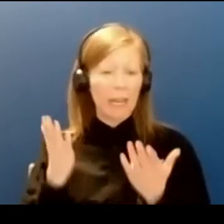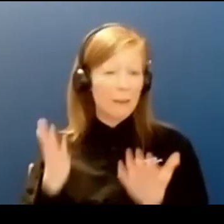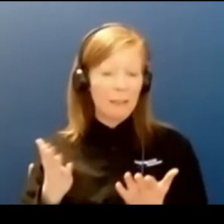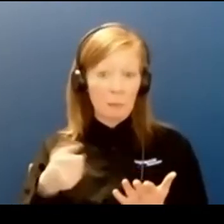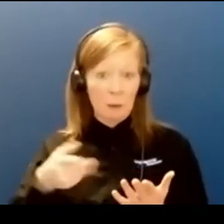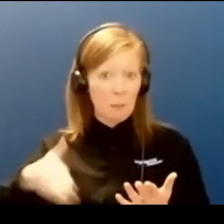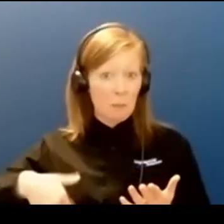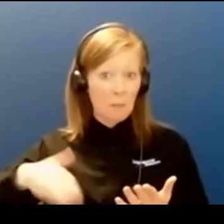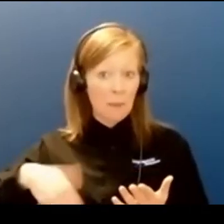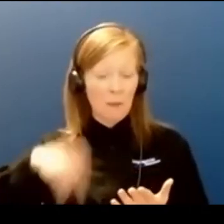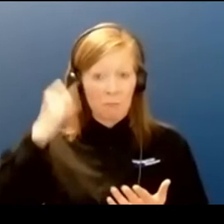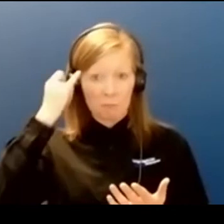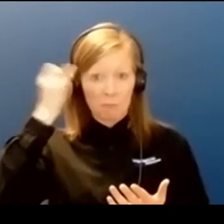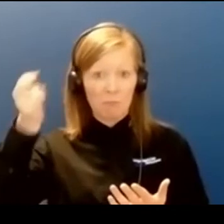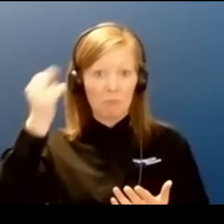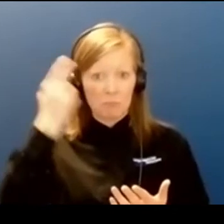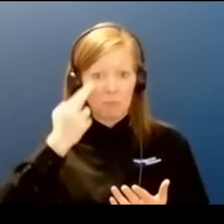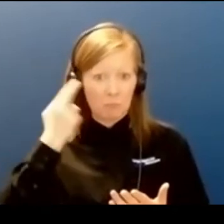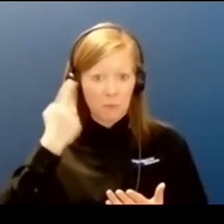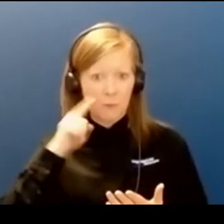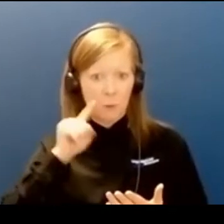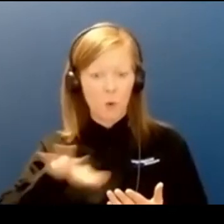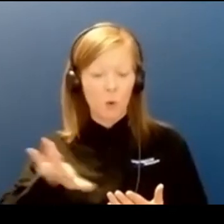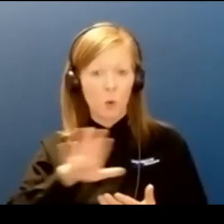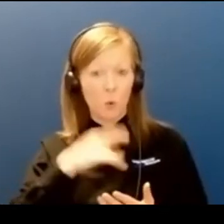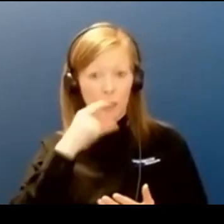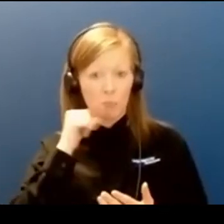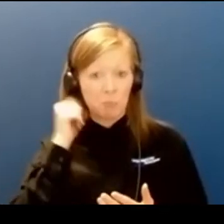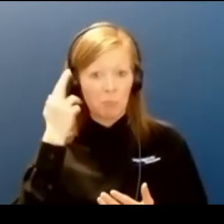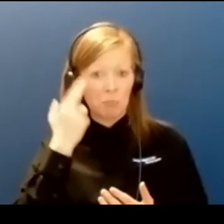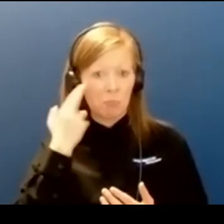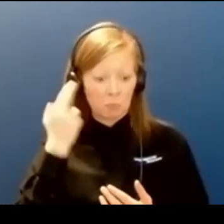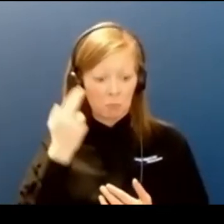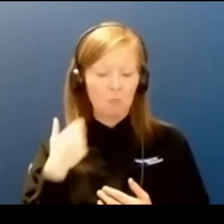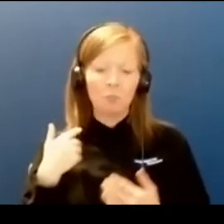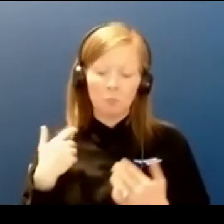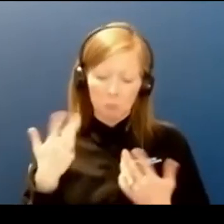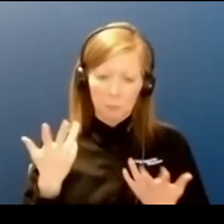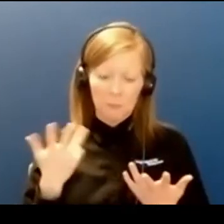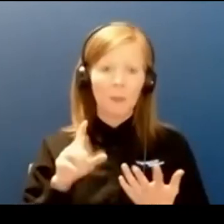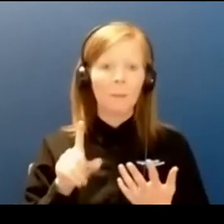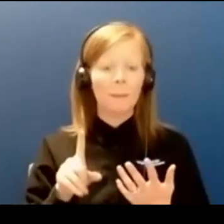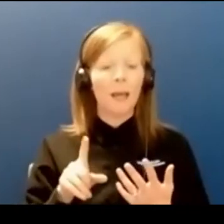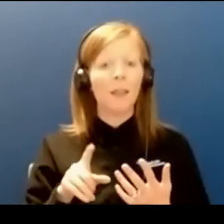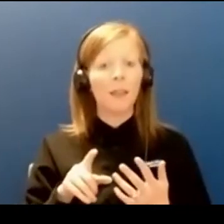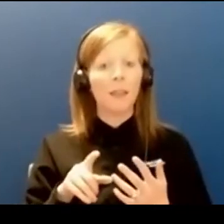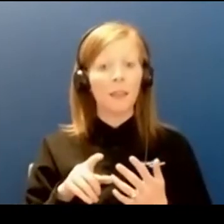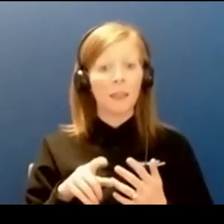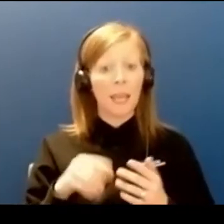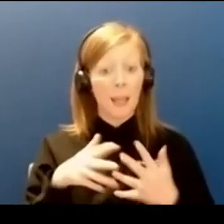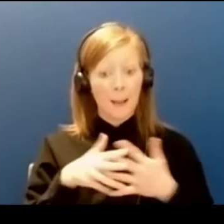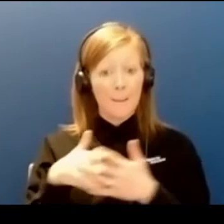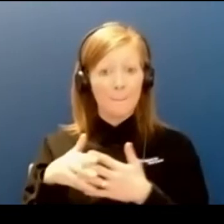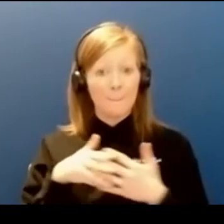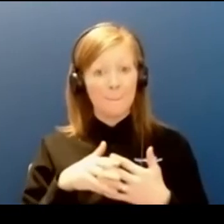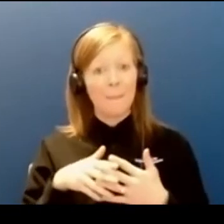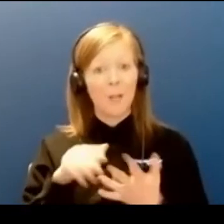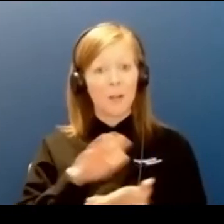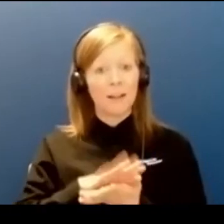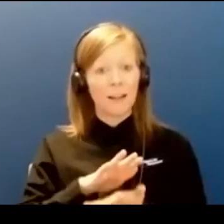idea that you could be doing for your child. But the American Academy of Pediatric Dentists and